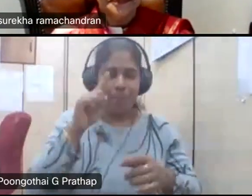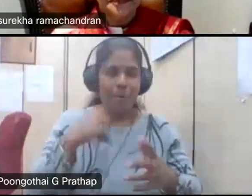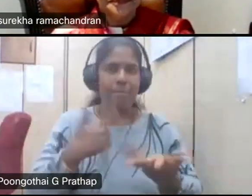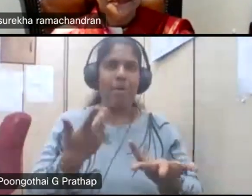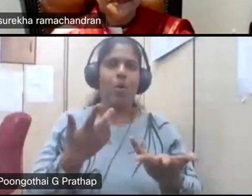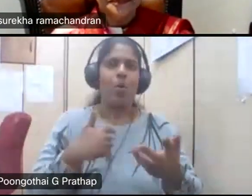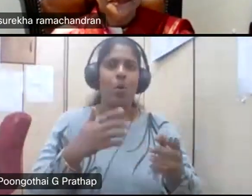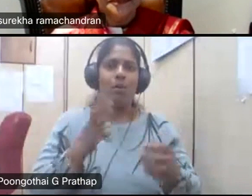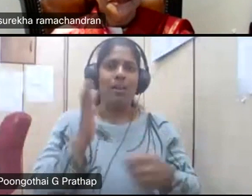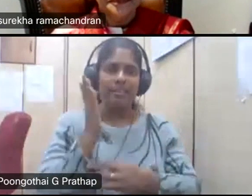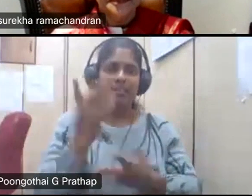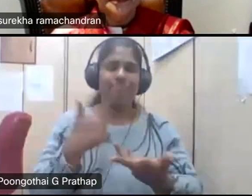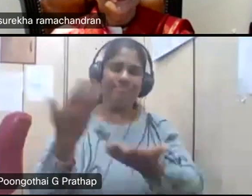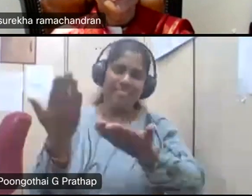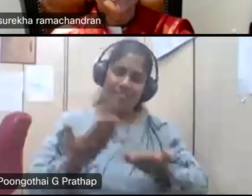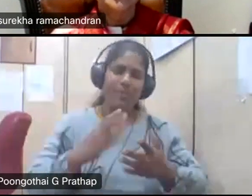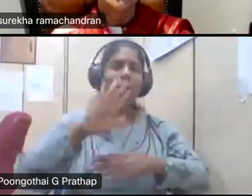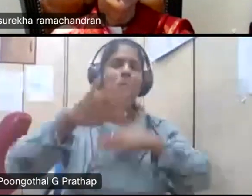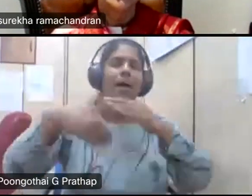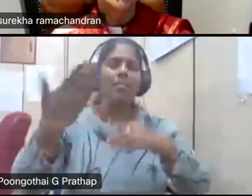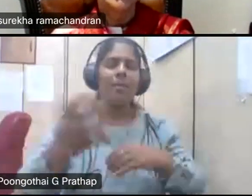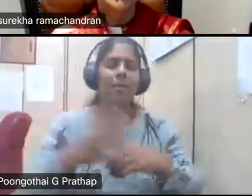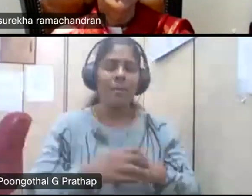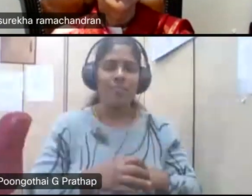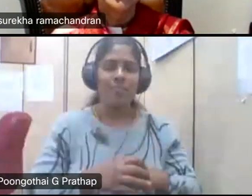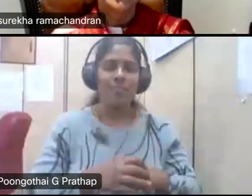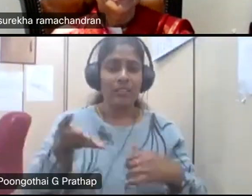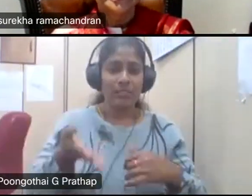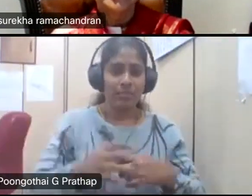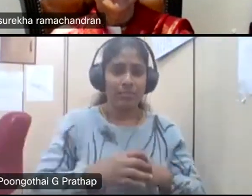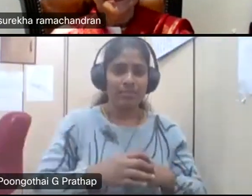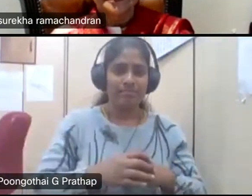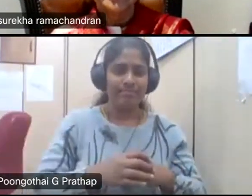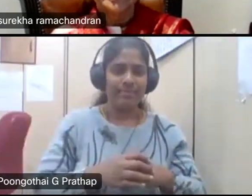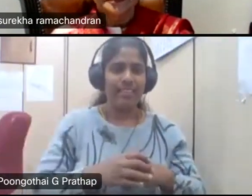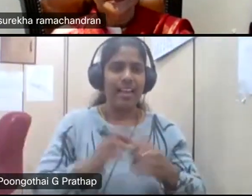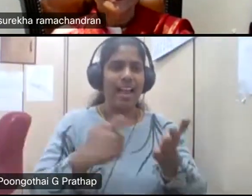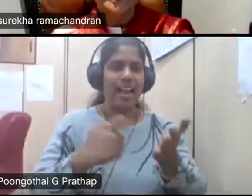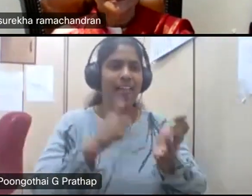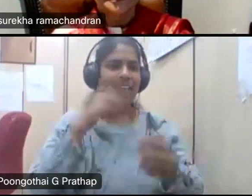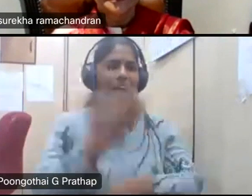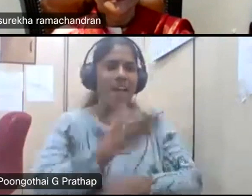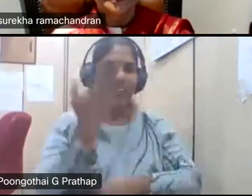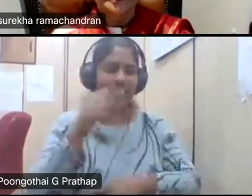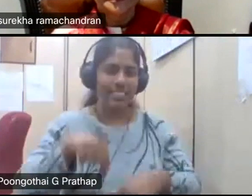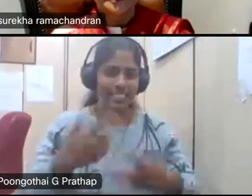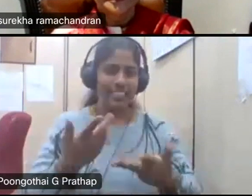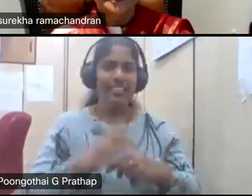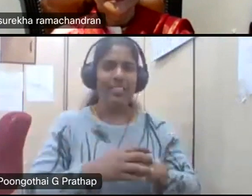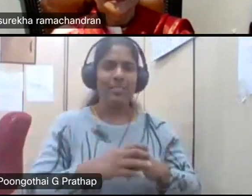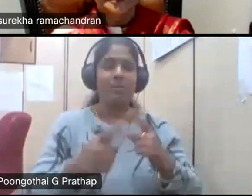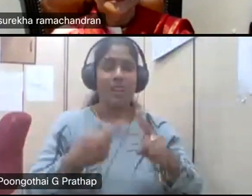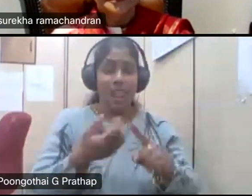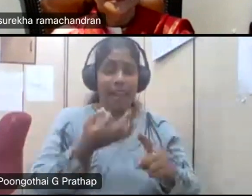we are also looking forward that we'll be having more sessions, this kind of sessions with all the experts. Definitely, sir. We are also looking forward to it. The more the